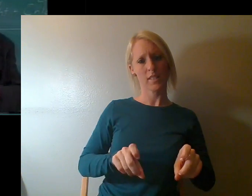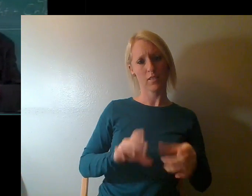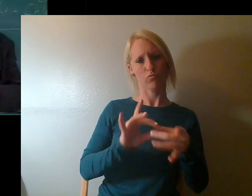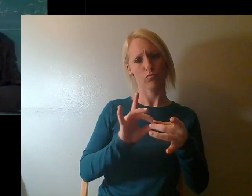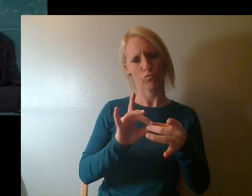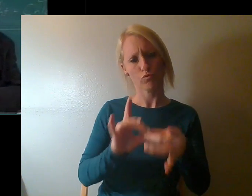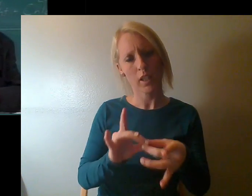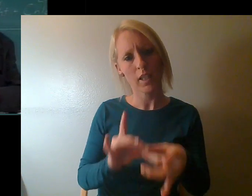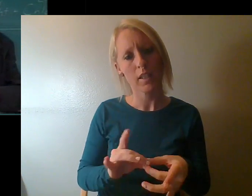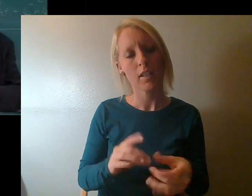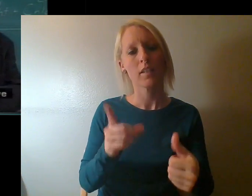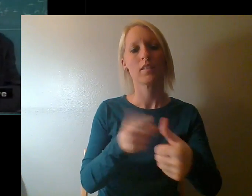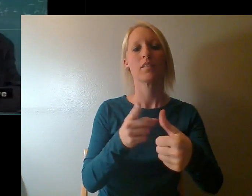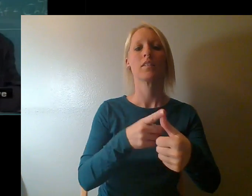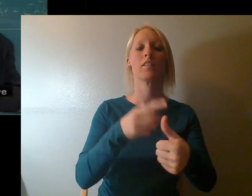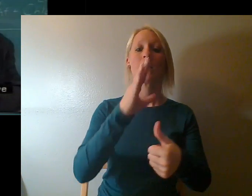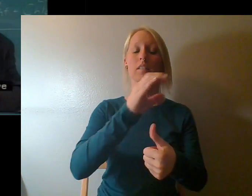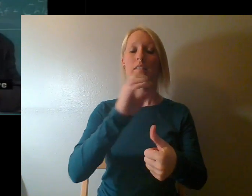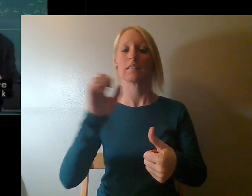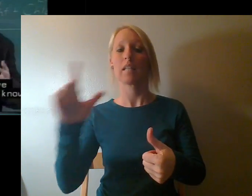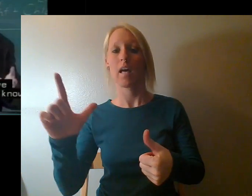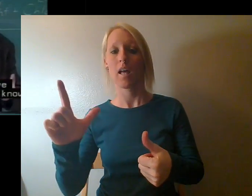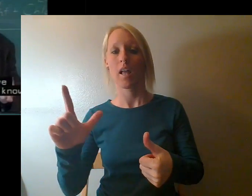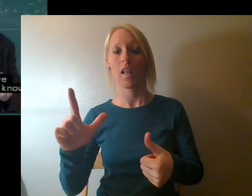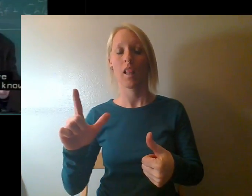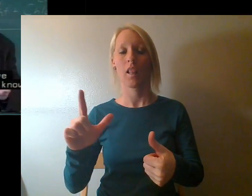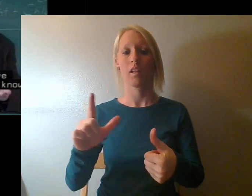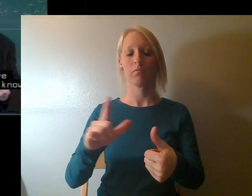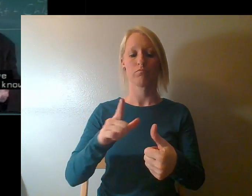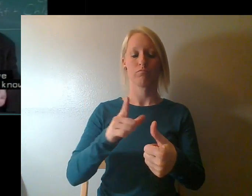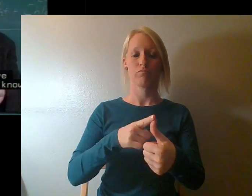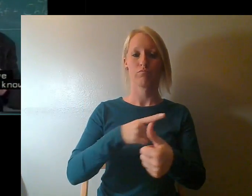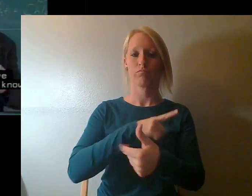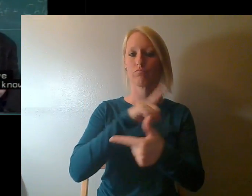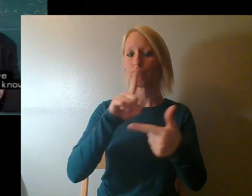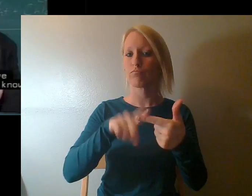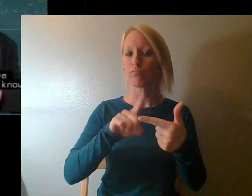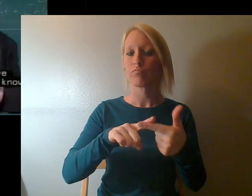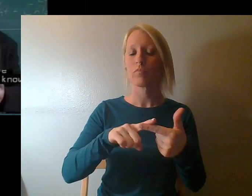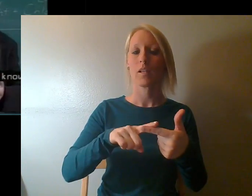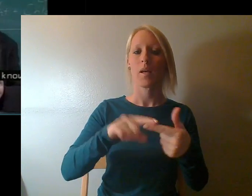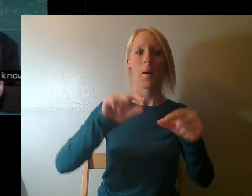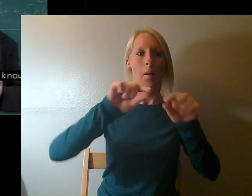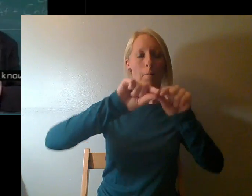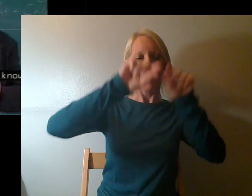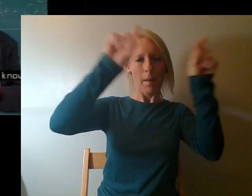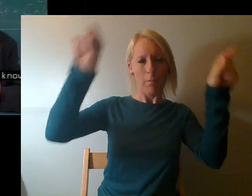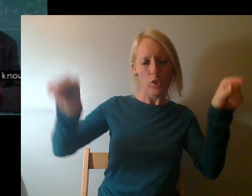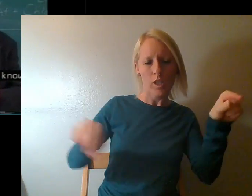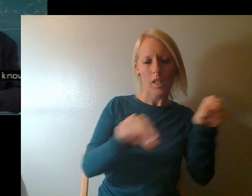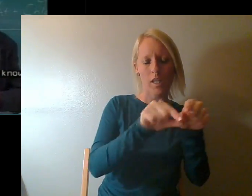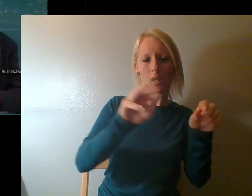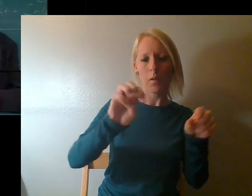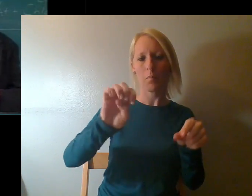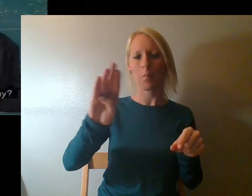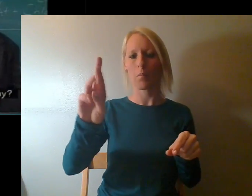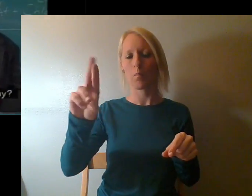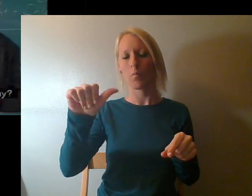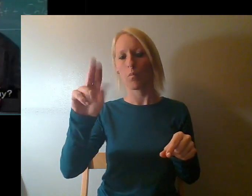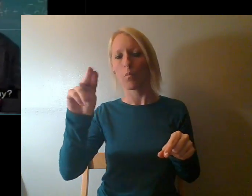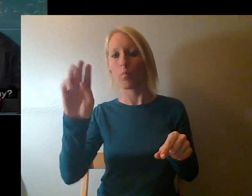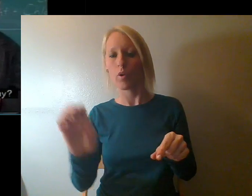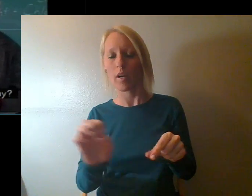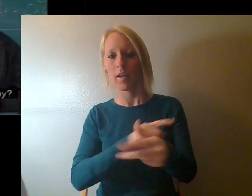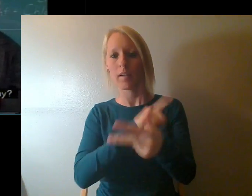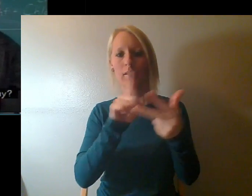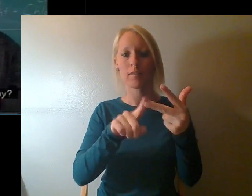cell membrane, cell wall, you read about those, at least know what they are. The mitochondria, the vacuole,